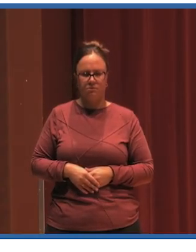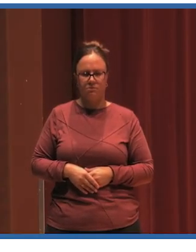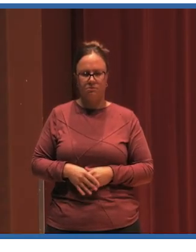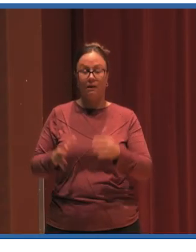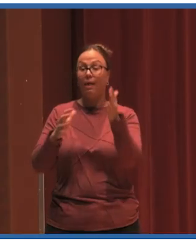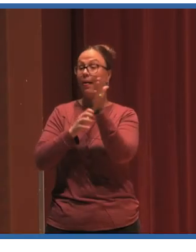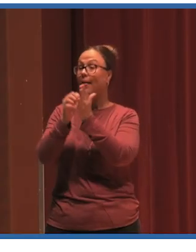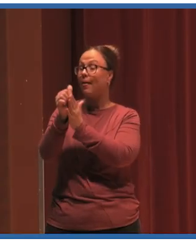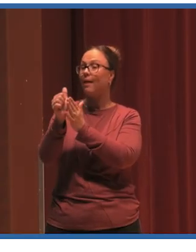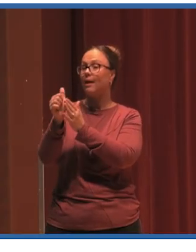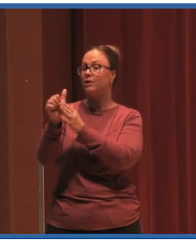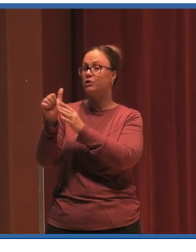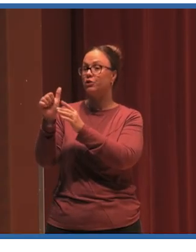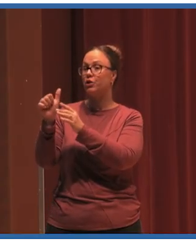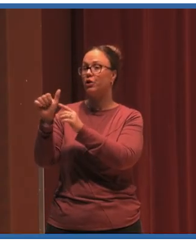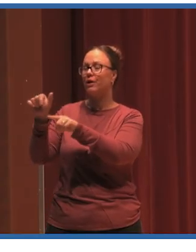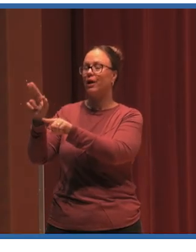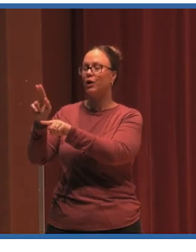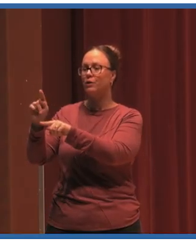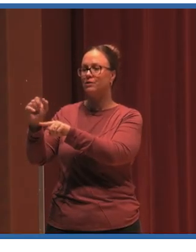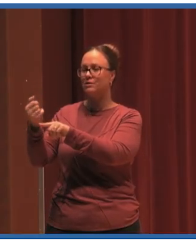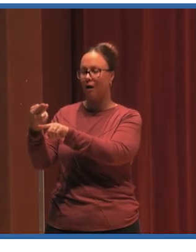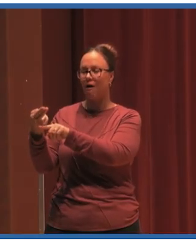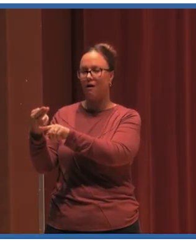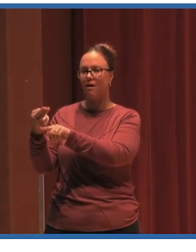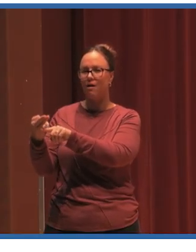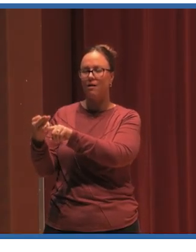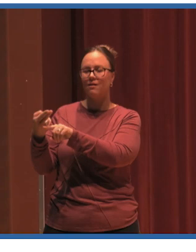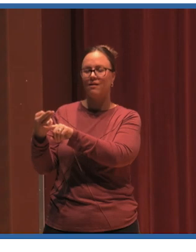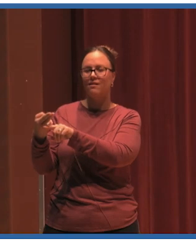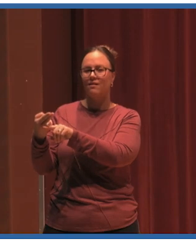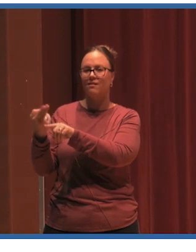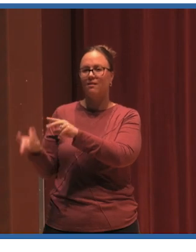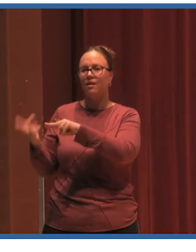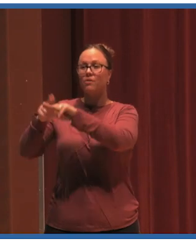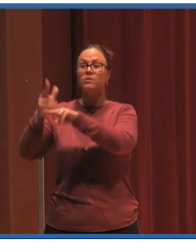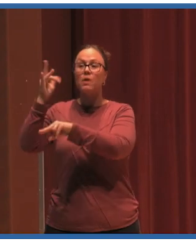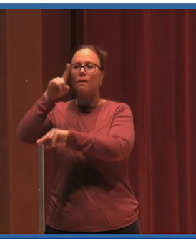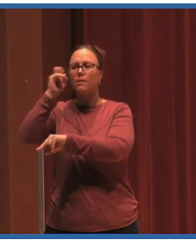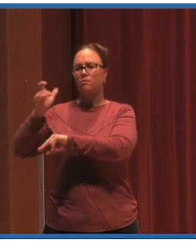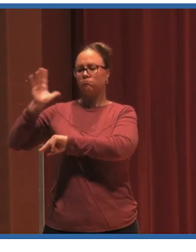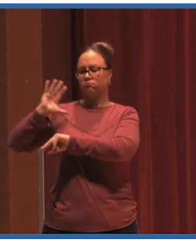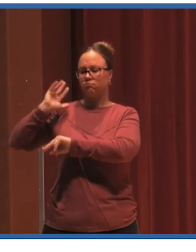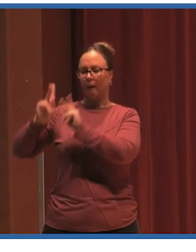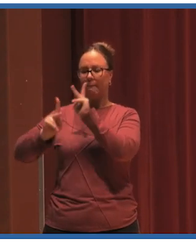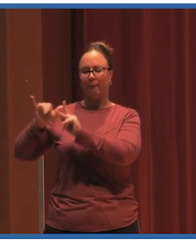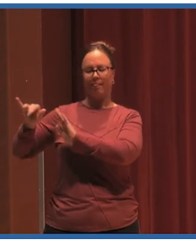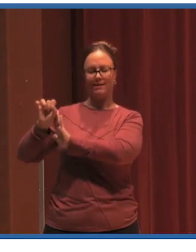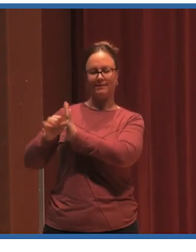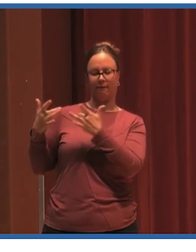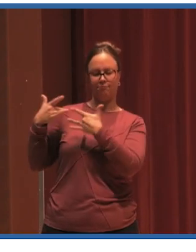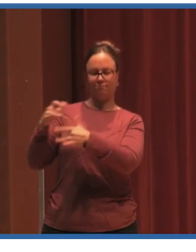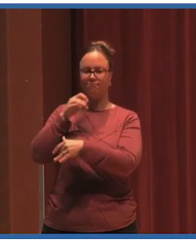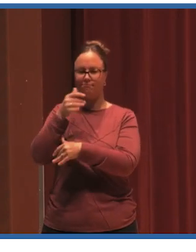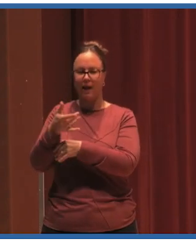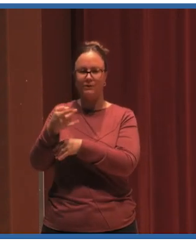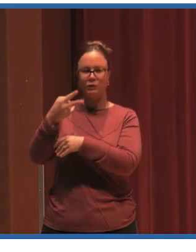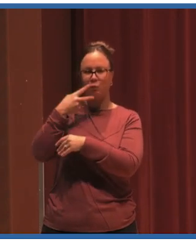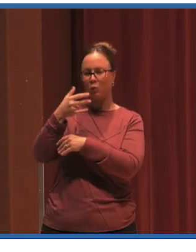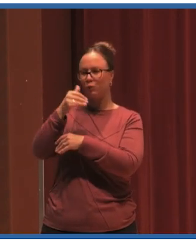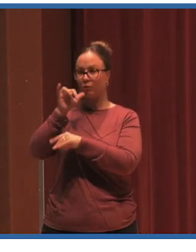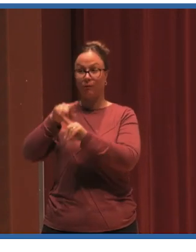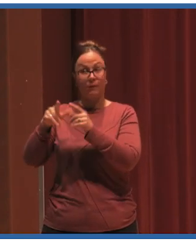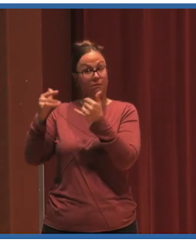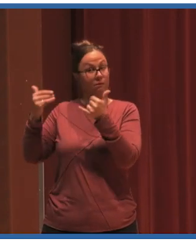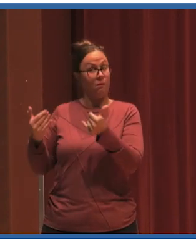there's smokers and drinkers that have moved to Utah. But I don't want to belabor that, because their incidence, they're like 48th in